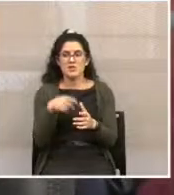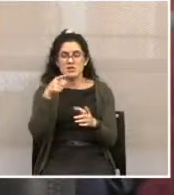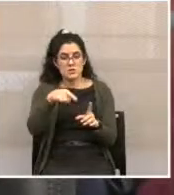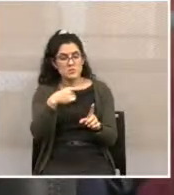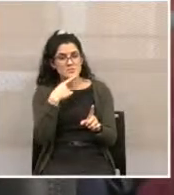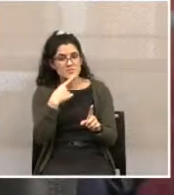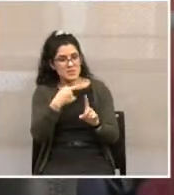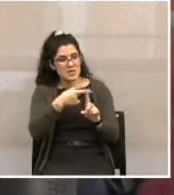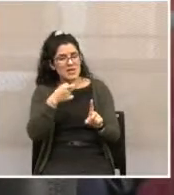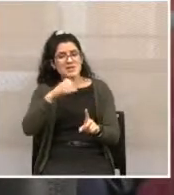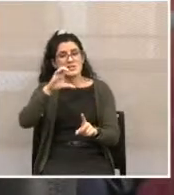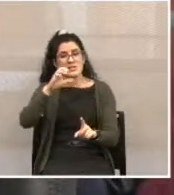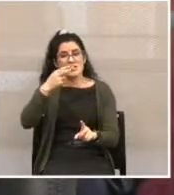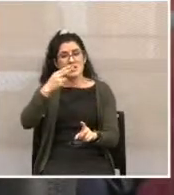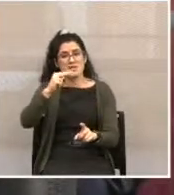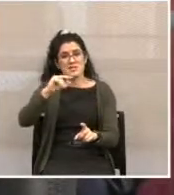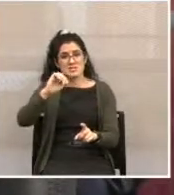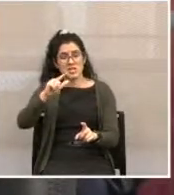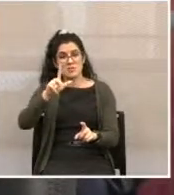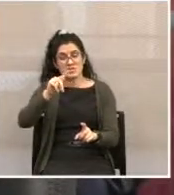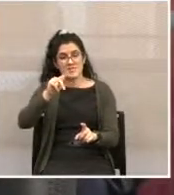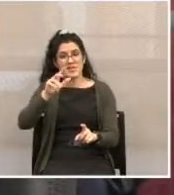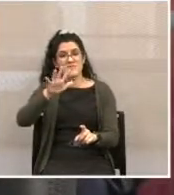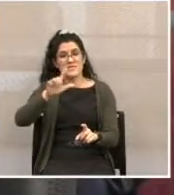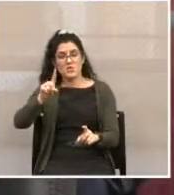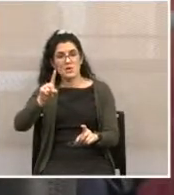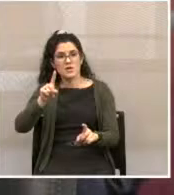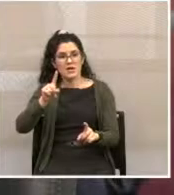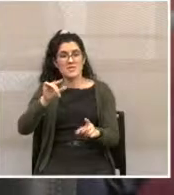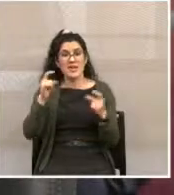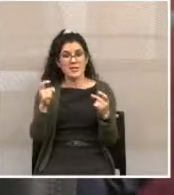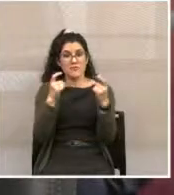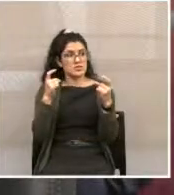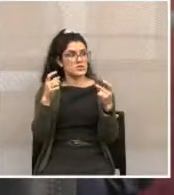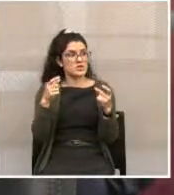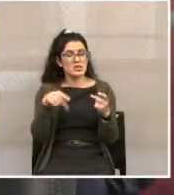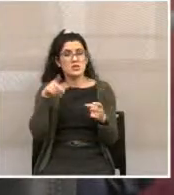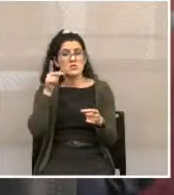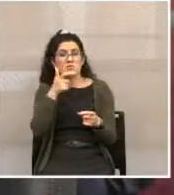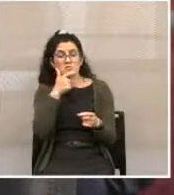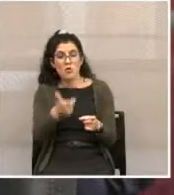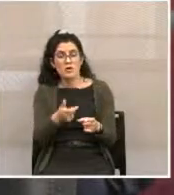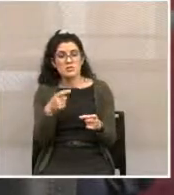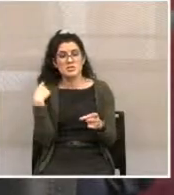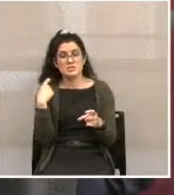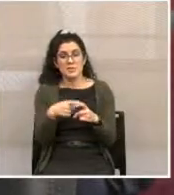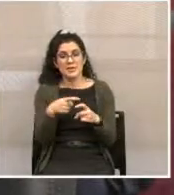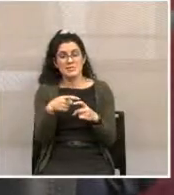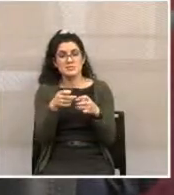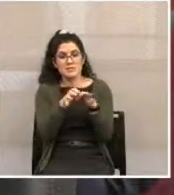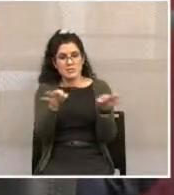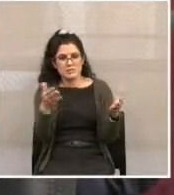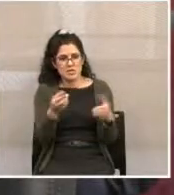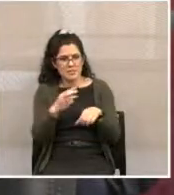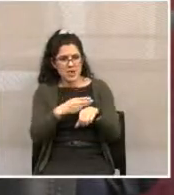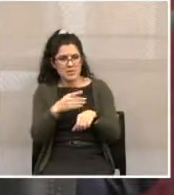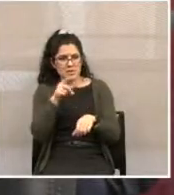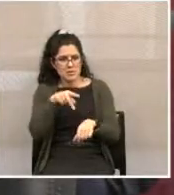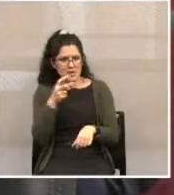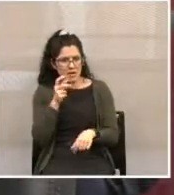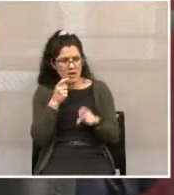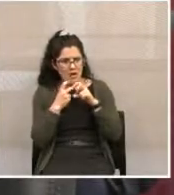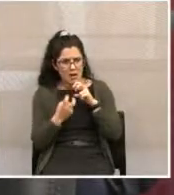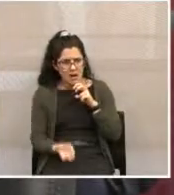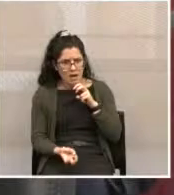referenced Channel 51 on the anniversary of the insurrection. If you were to watch Spanish language television in Miami, you would be horrified